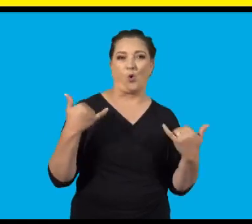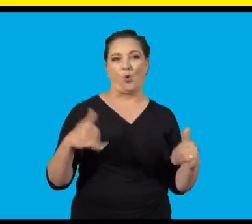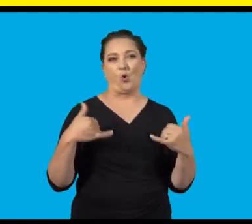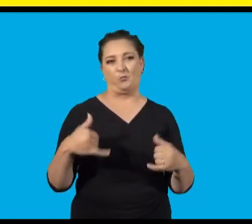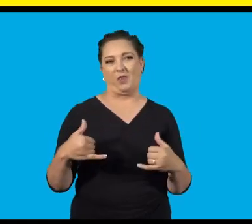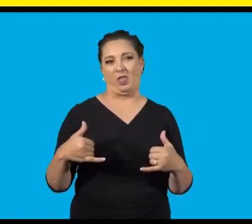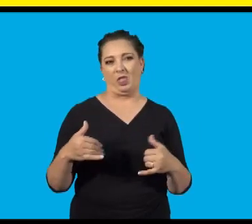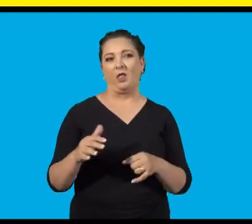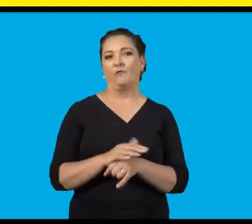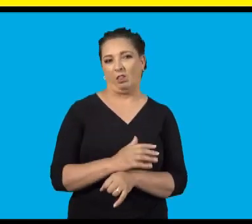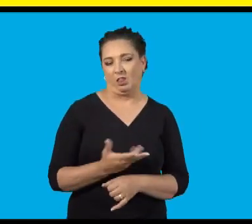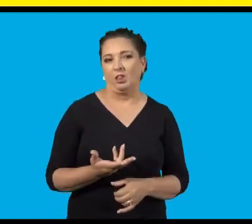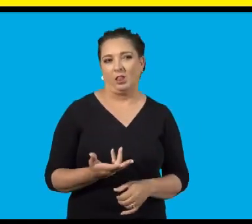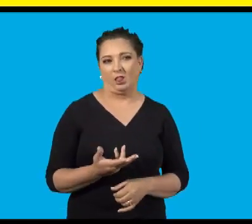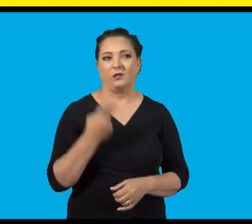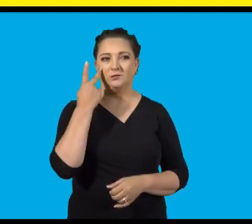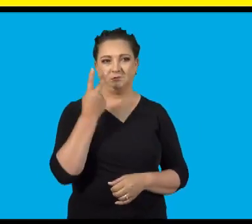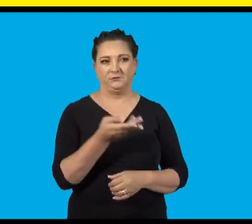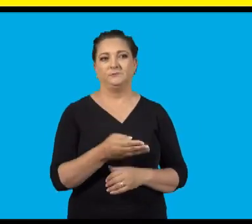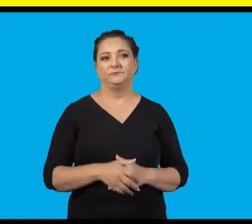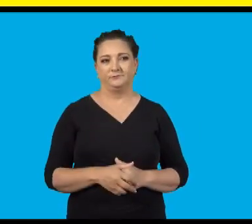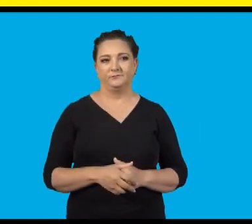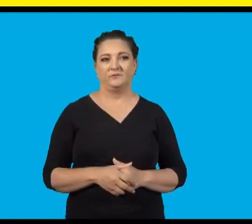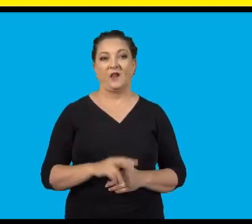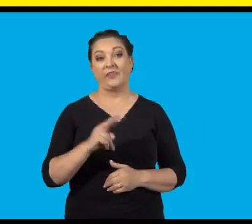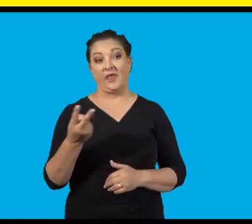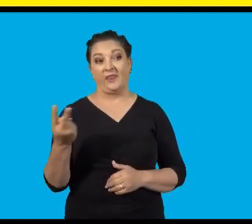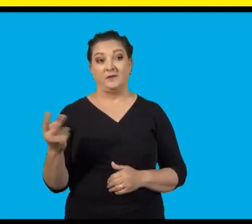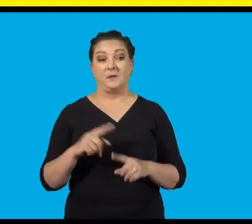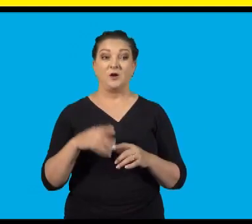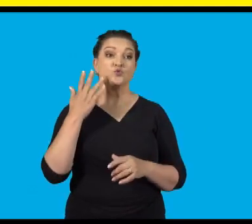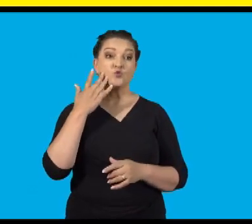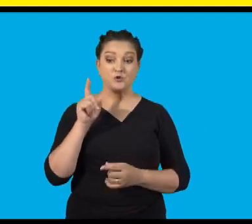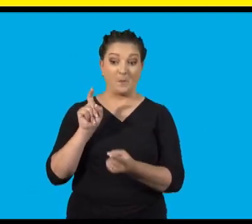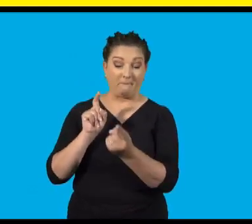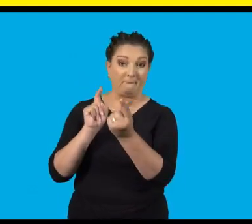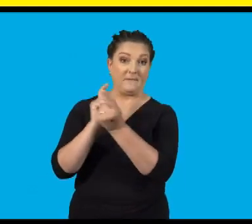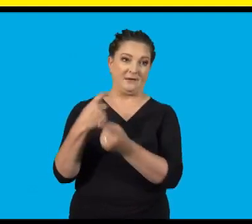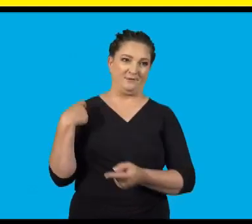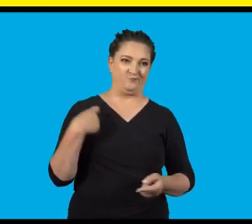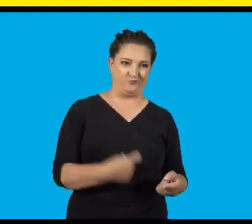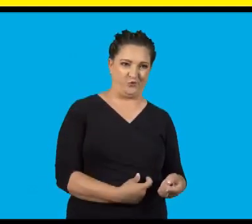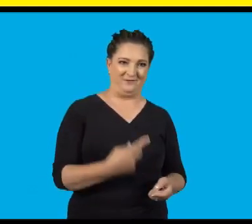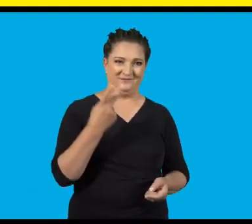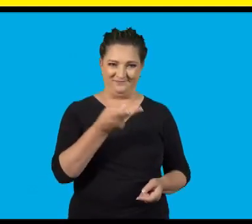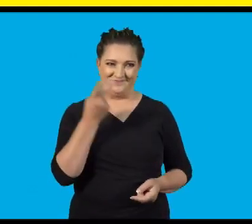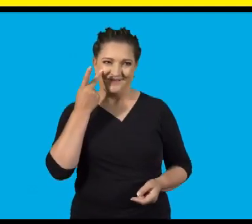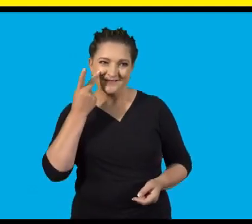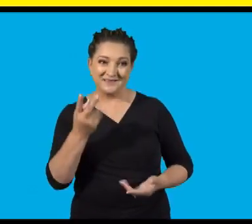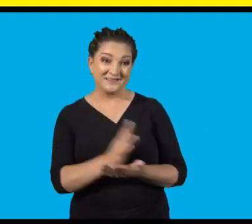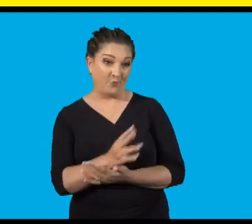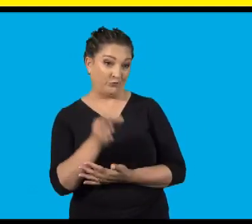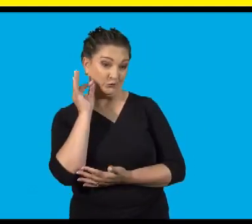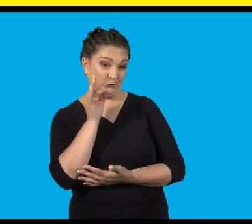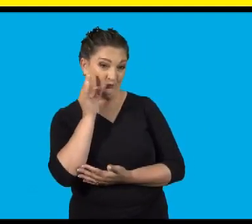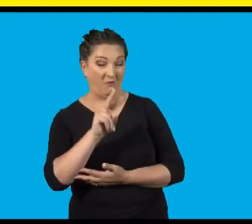more playful, and there we have our answer indicated, than others. When you meet a princess, you will see that